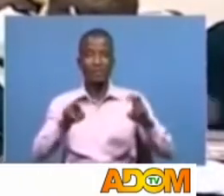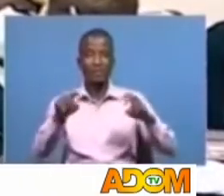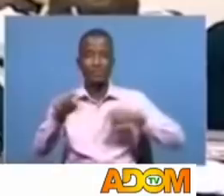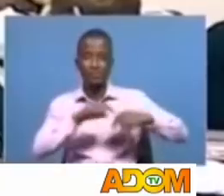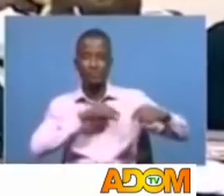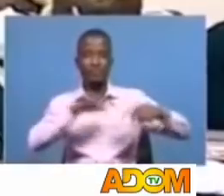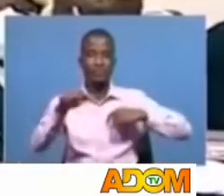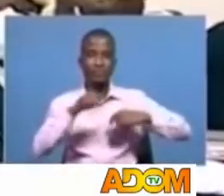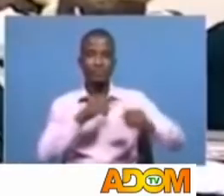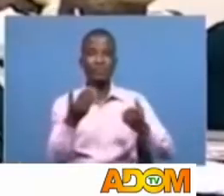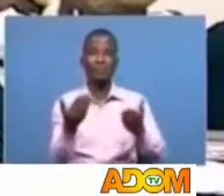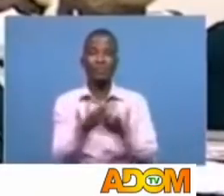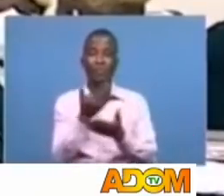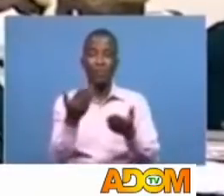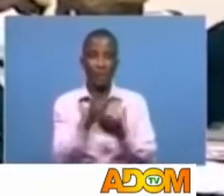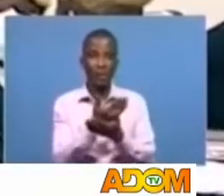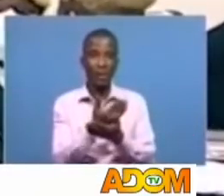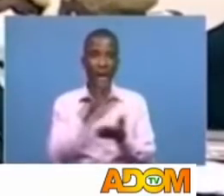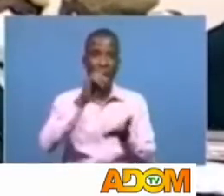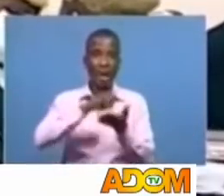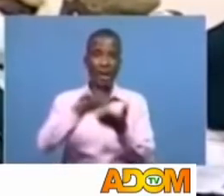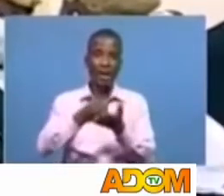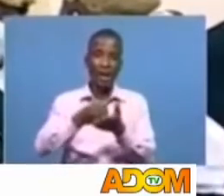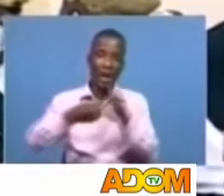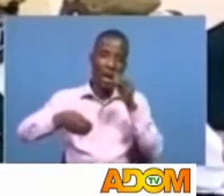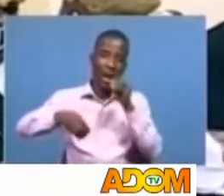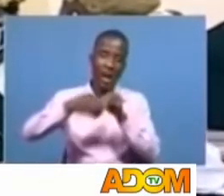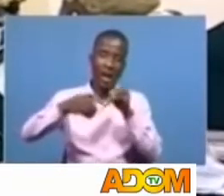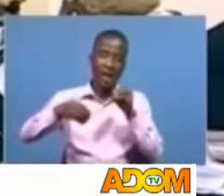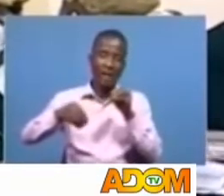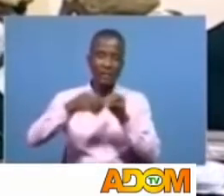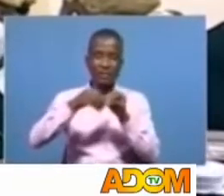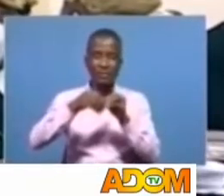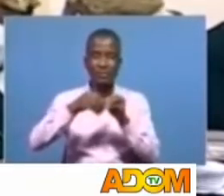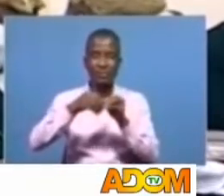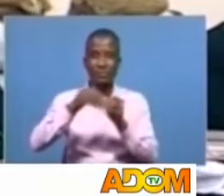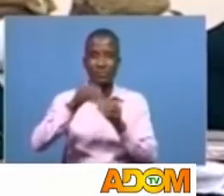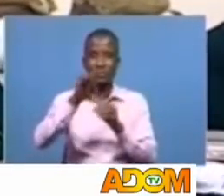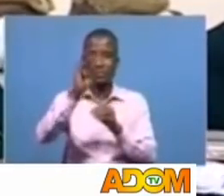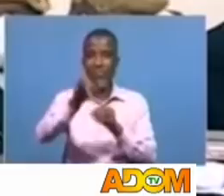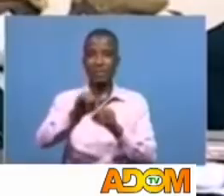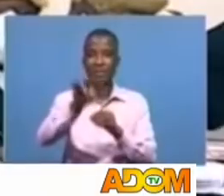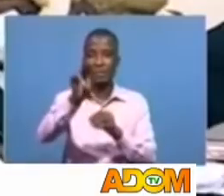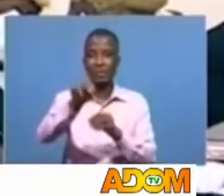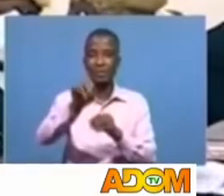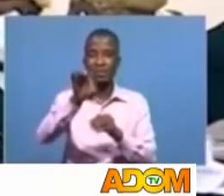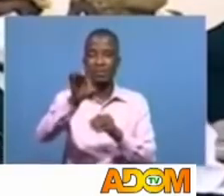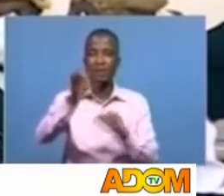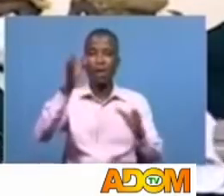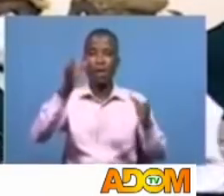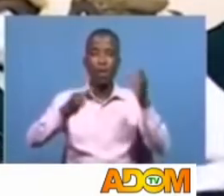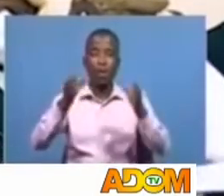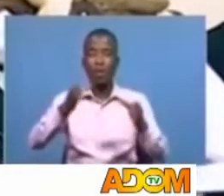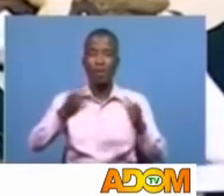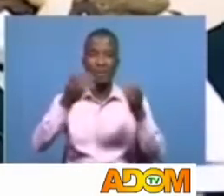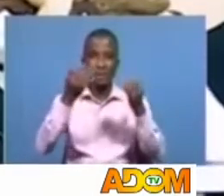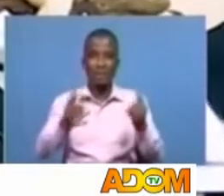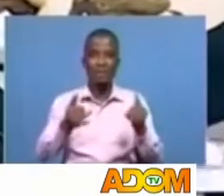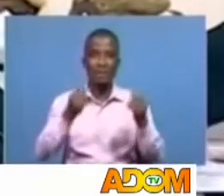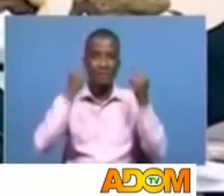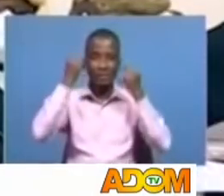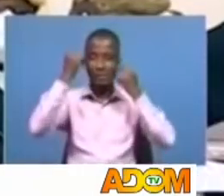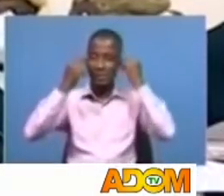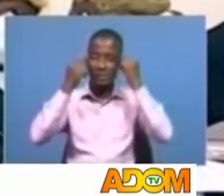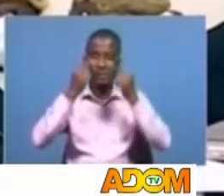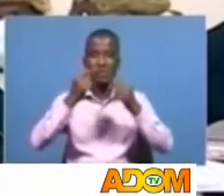to permit new or additional evidence to be led or tendered, the court will typically consider